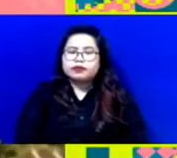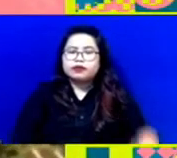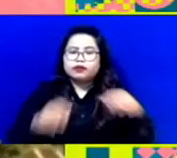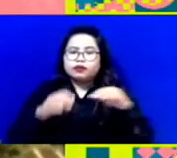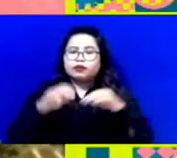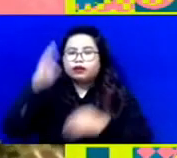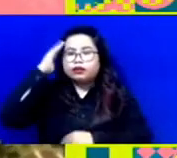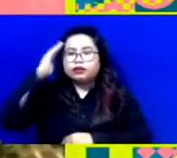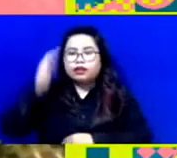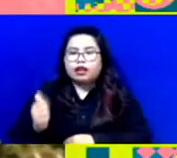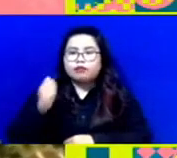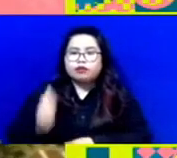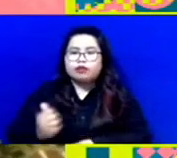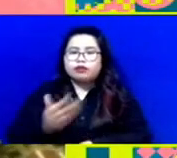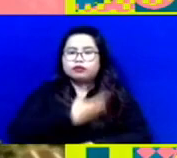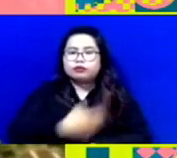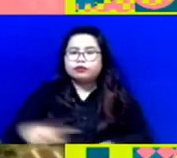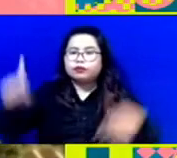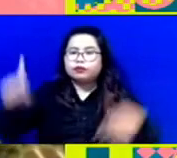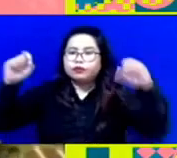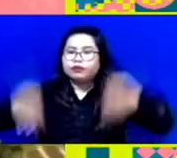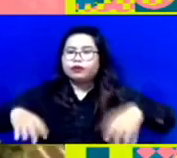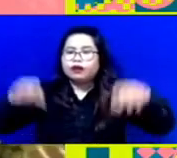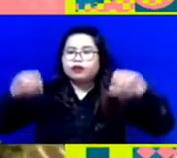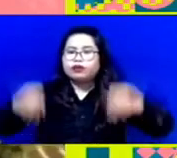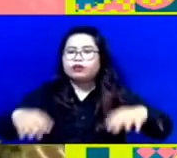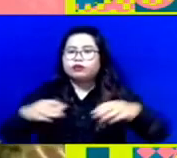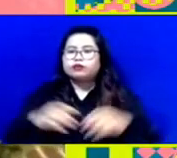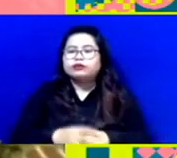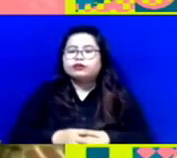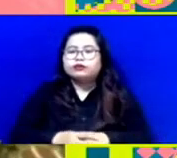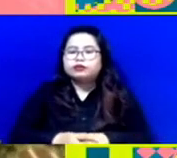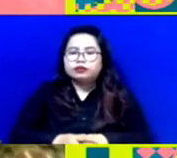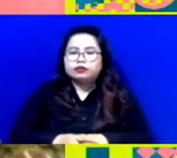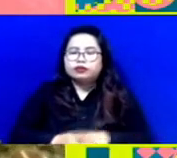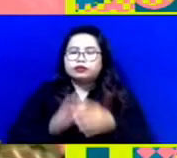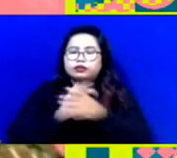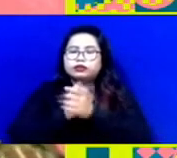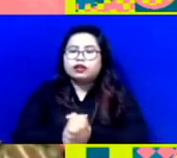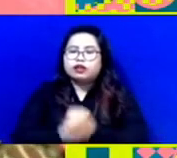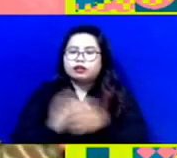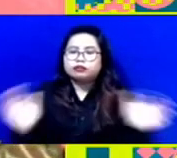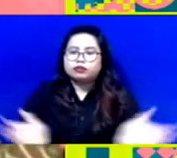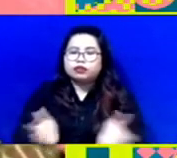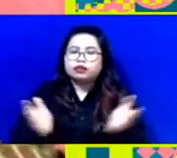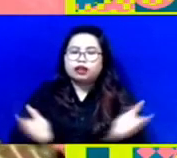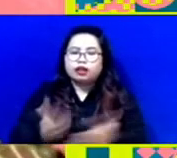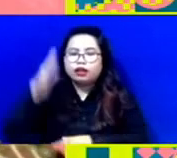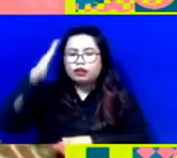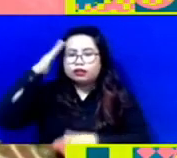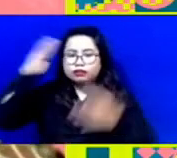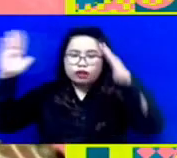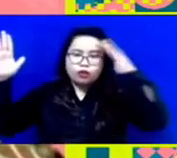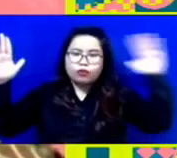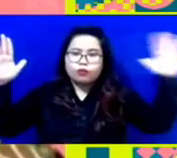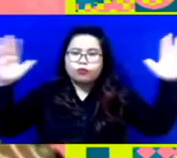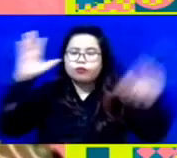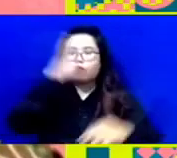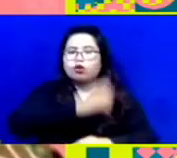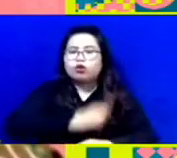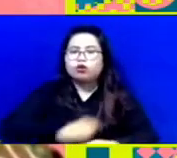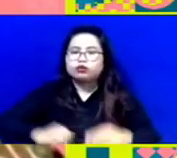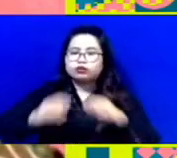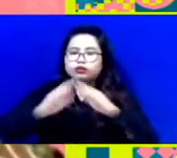Assalamualaikum warahmatullahi wabarakatuh. Salam sejahtera, salam, om swastiastu,